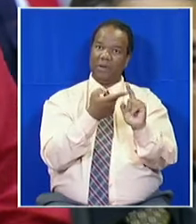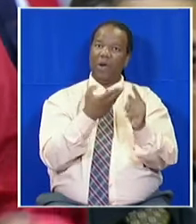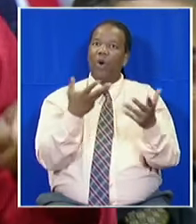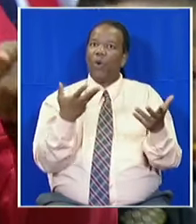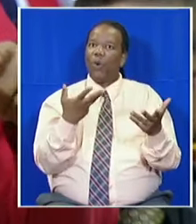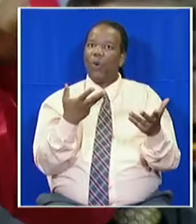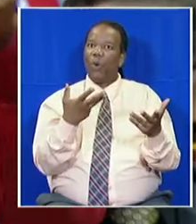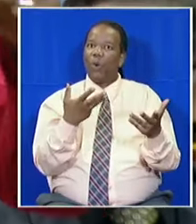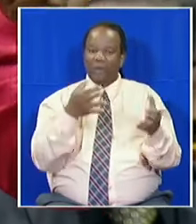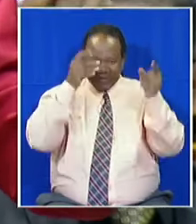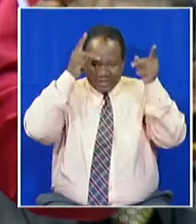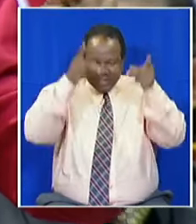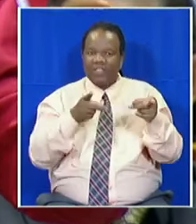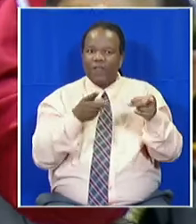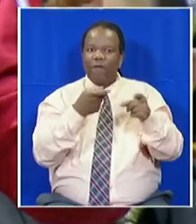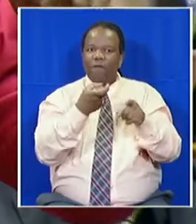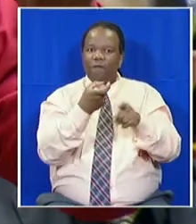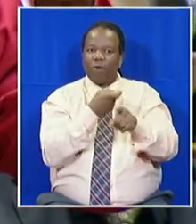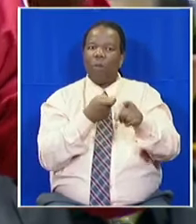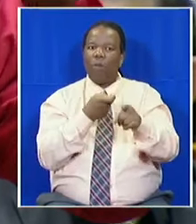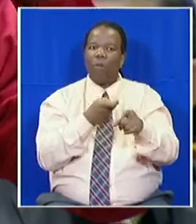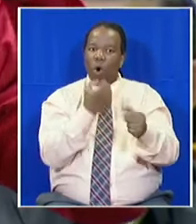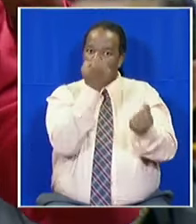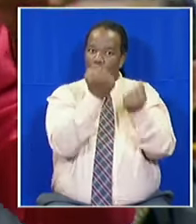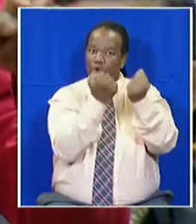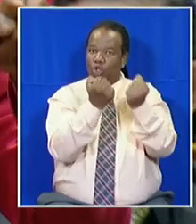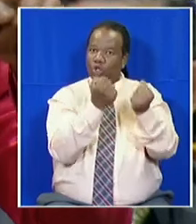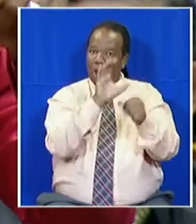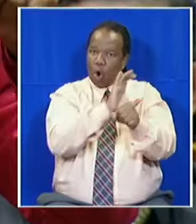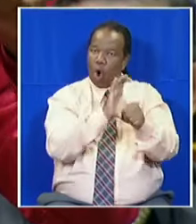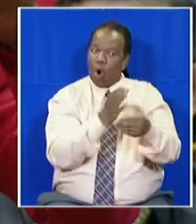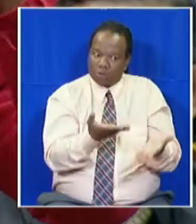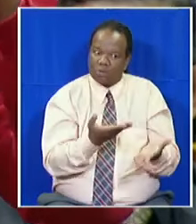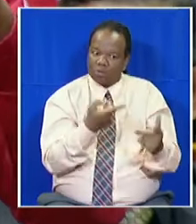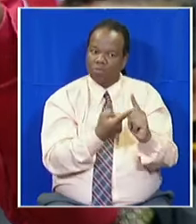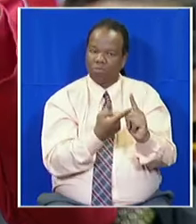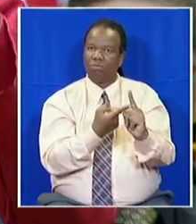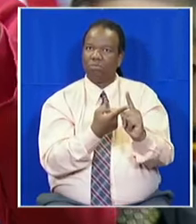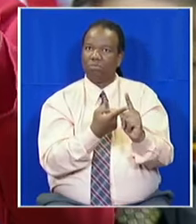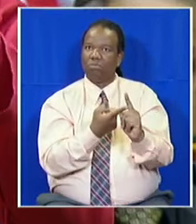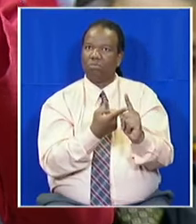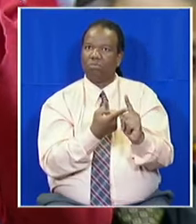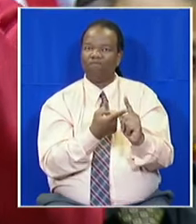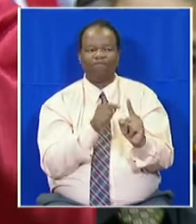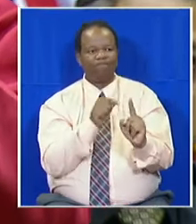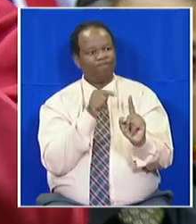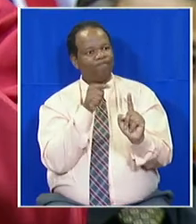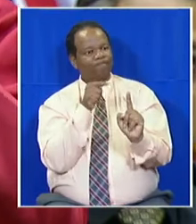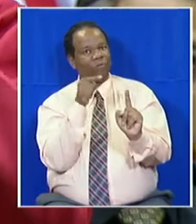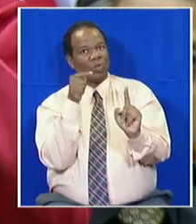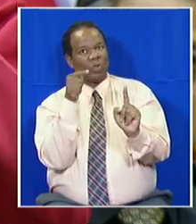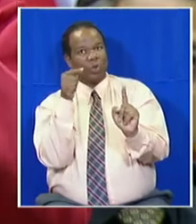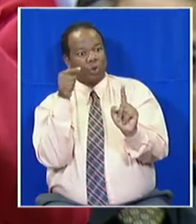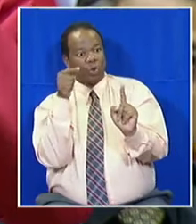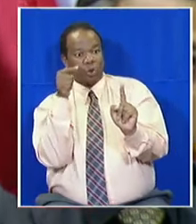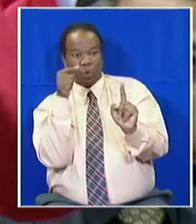Court. And this story that Honorable you voted, Malema. You, the story Honorable that you Malema.